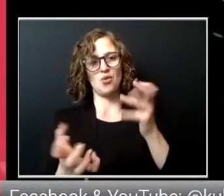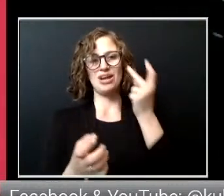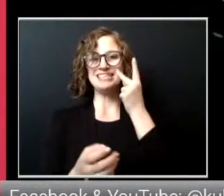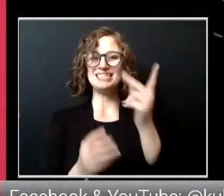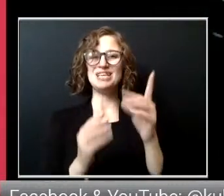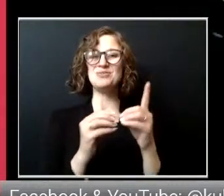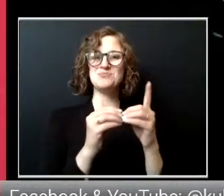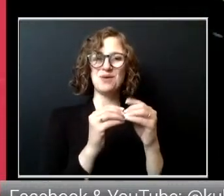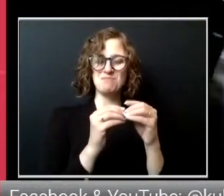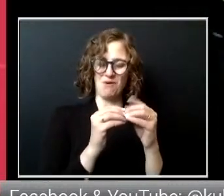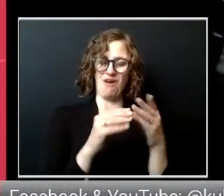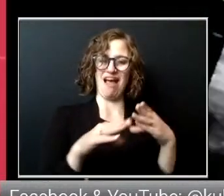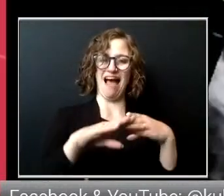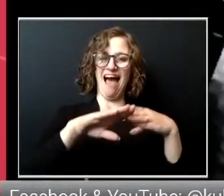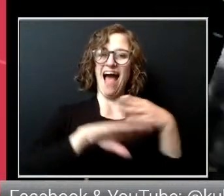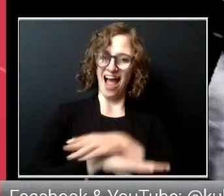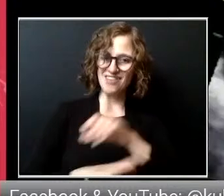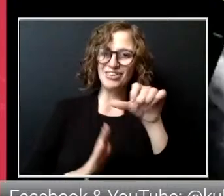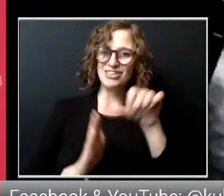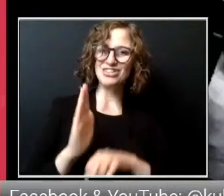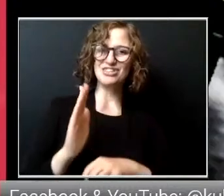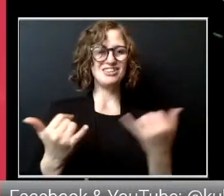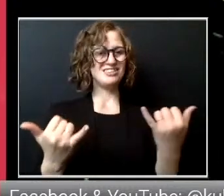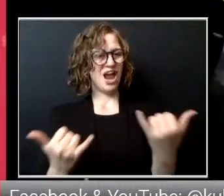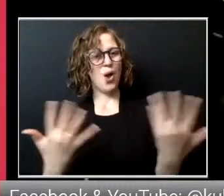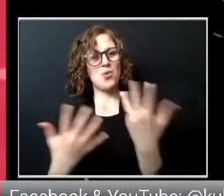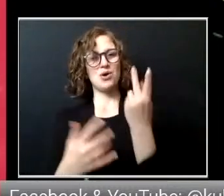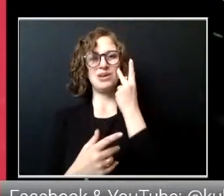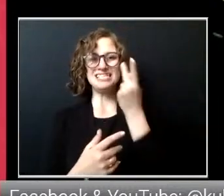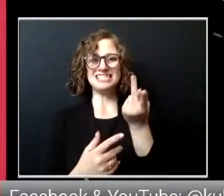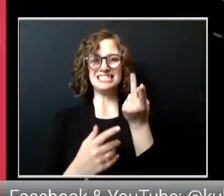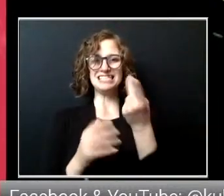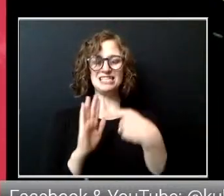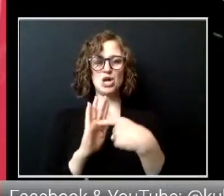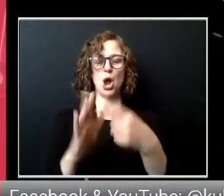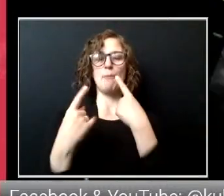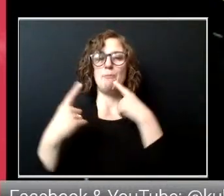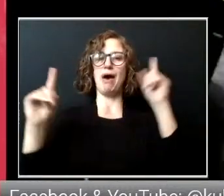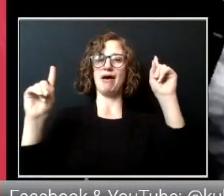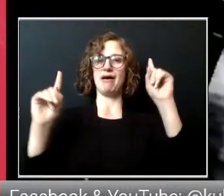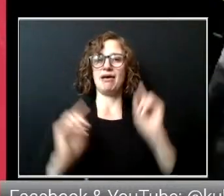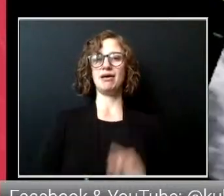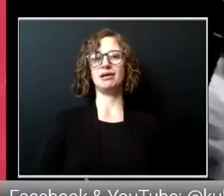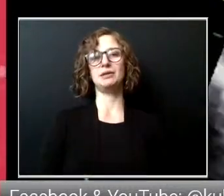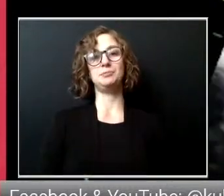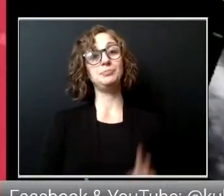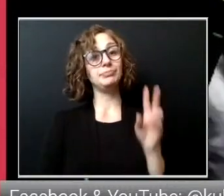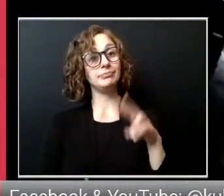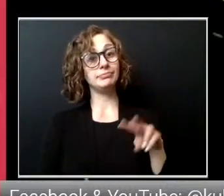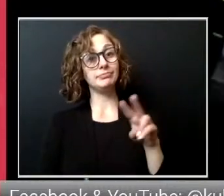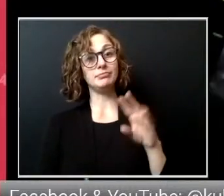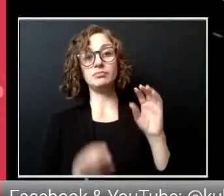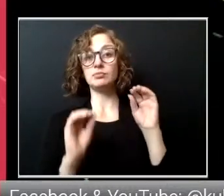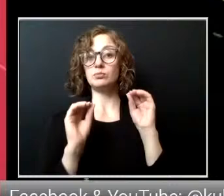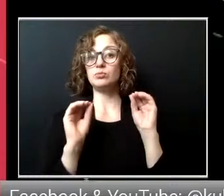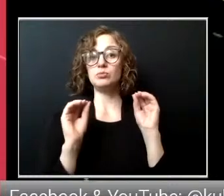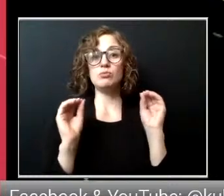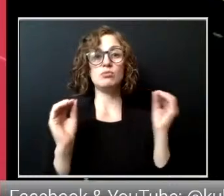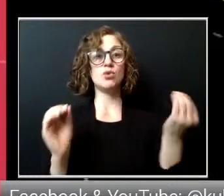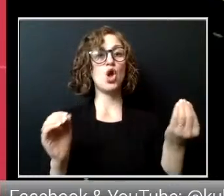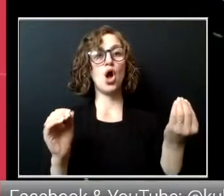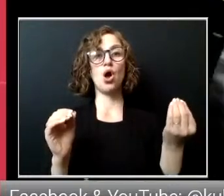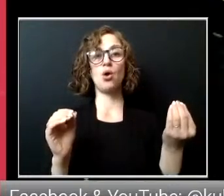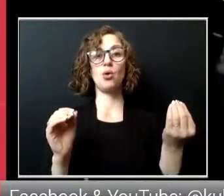Now tell us what you're seeing here that shows such success. Well, if you look, there's no flow through. It's a